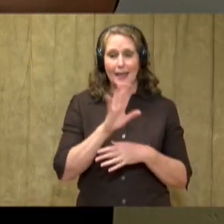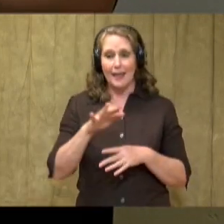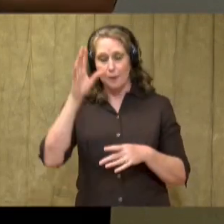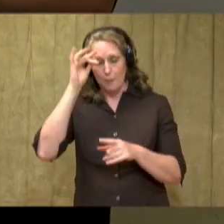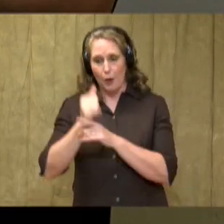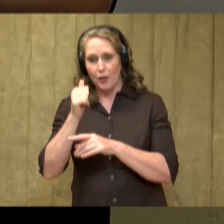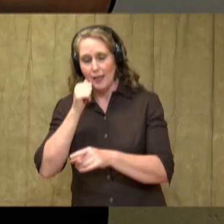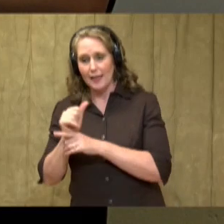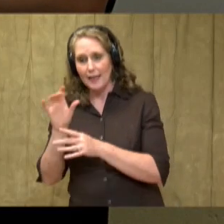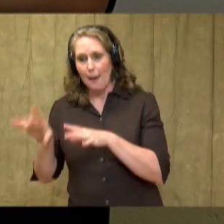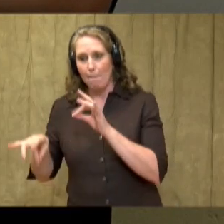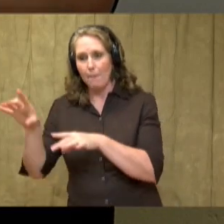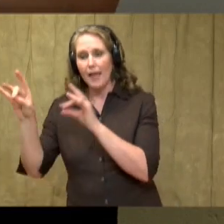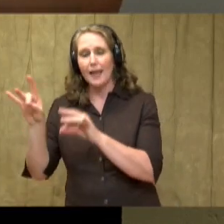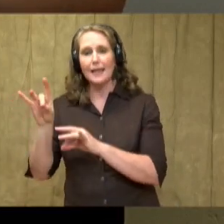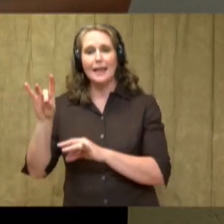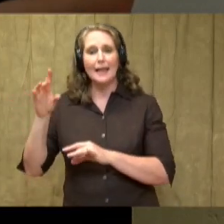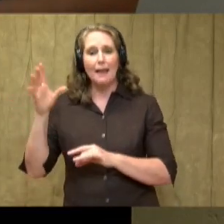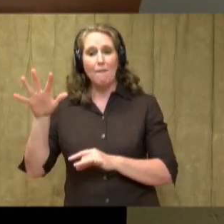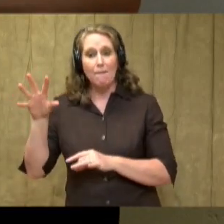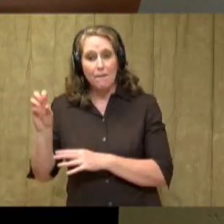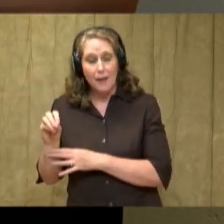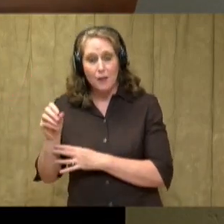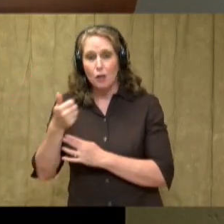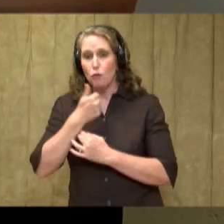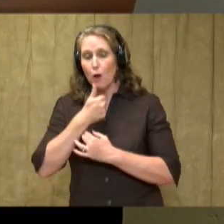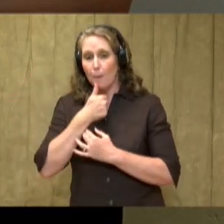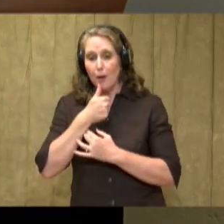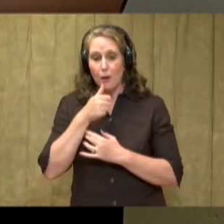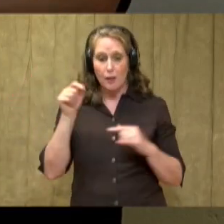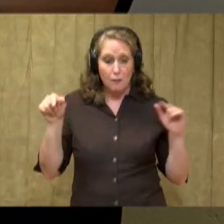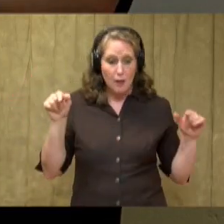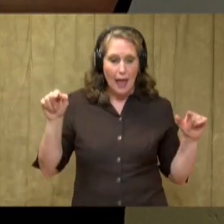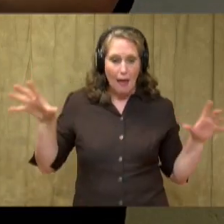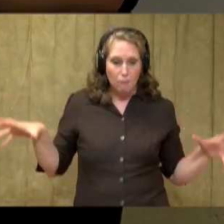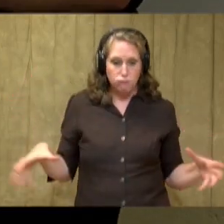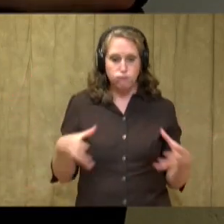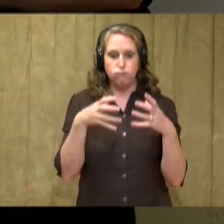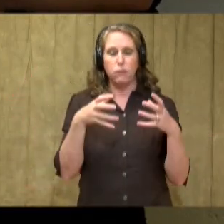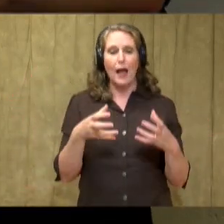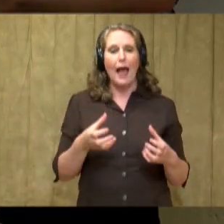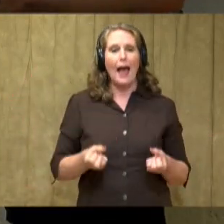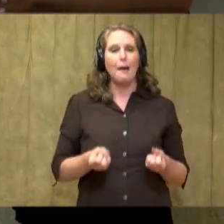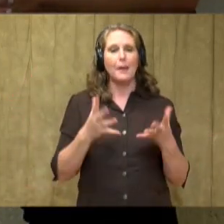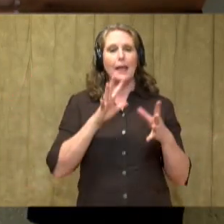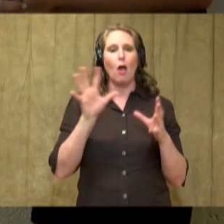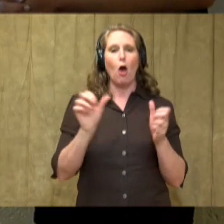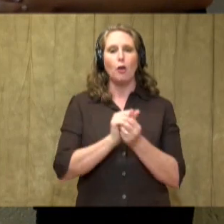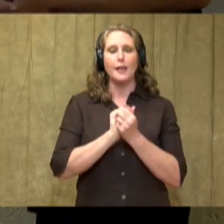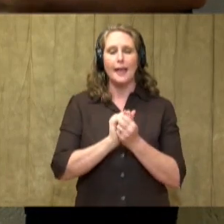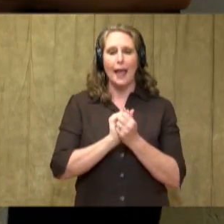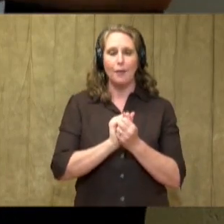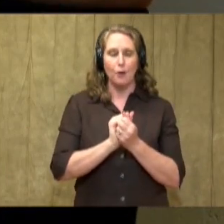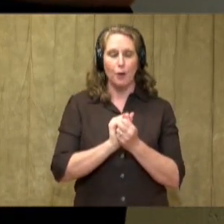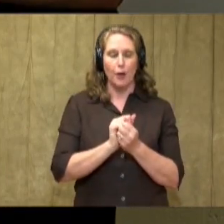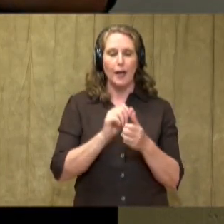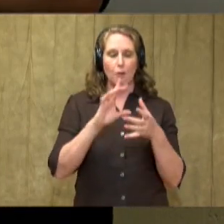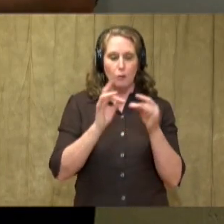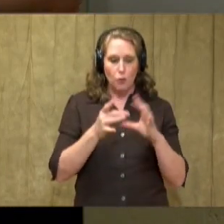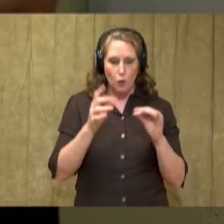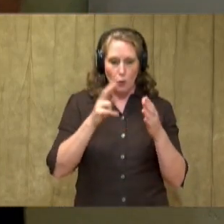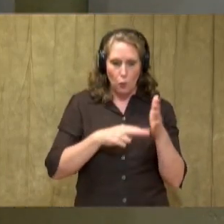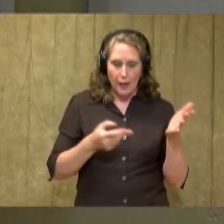strawberries. How many did they pick all together? Remember to read it twice.